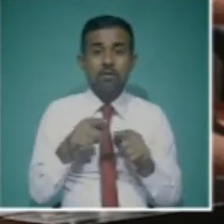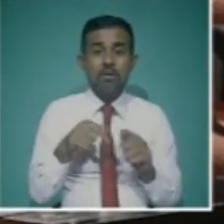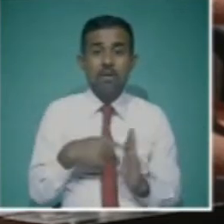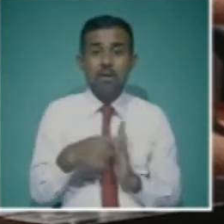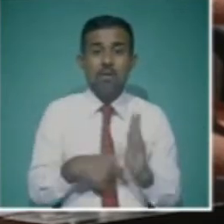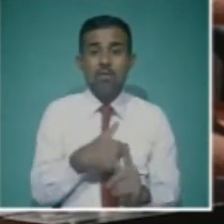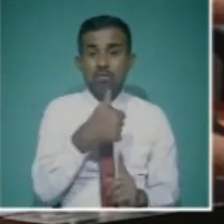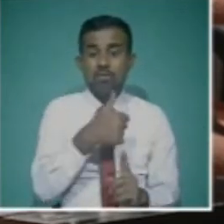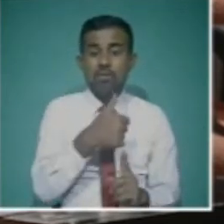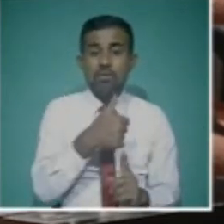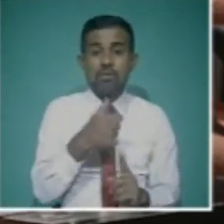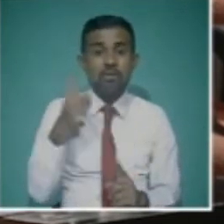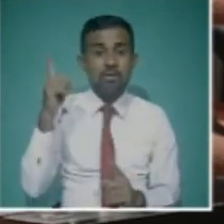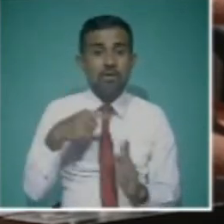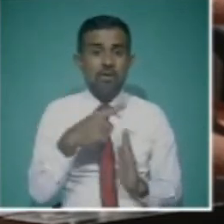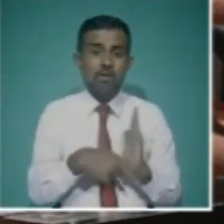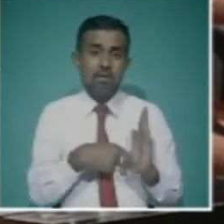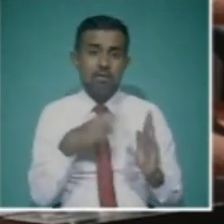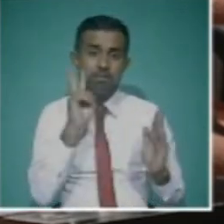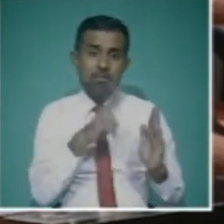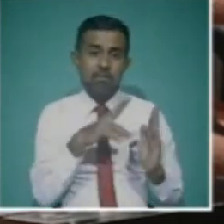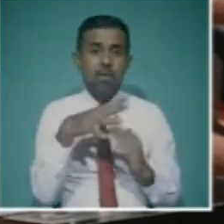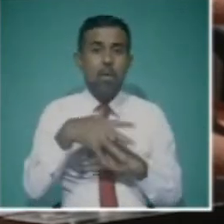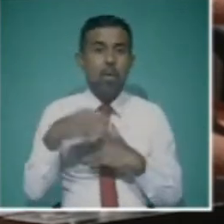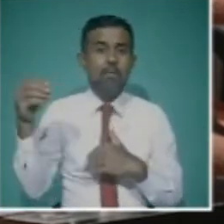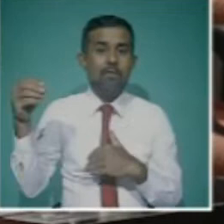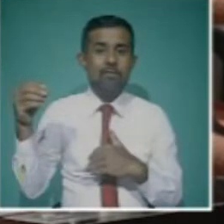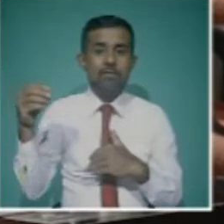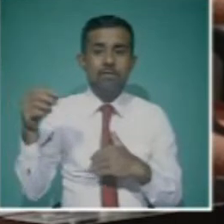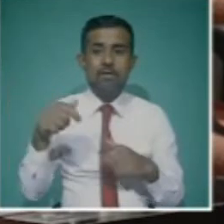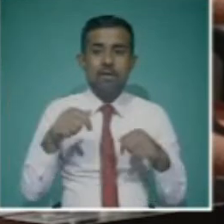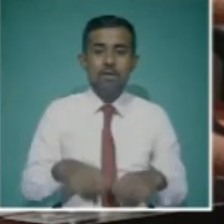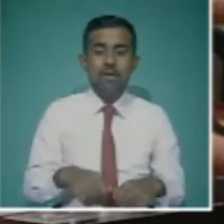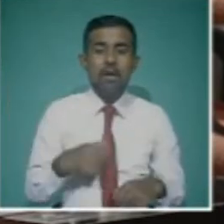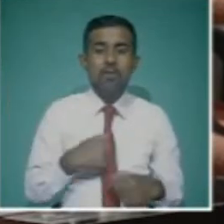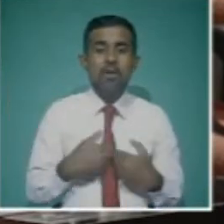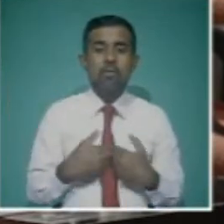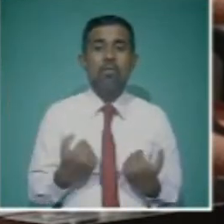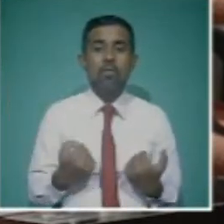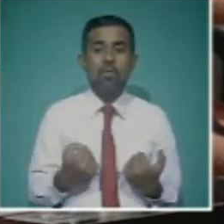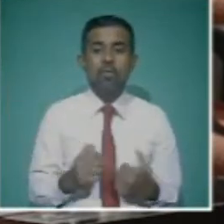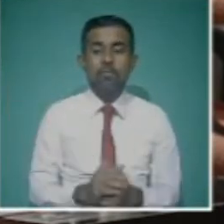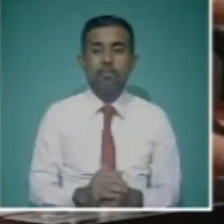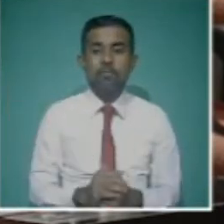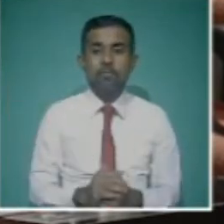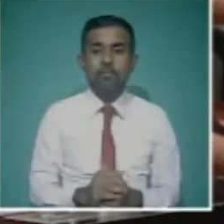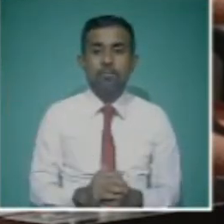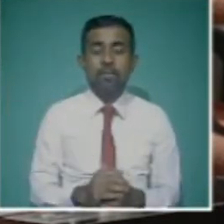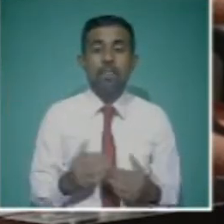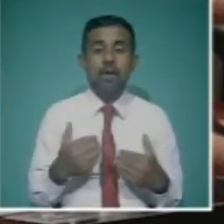Lanka, today we are a basket case. And there is no war to hide the fact that this has nothing to